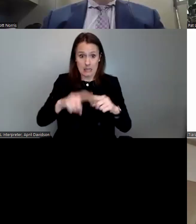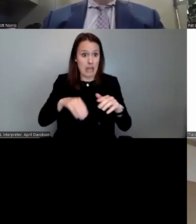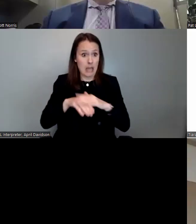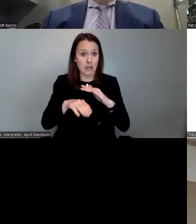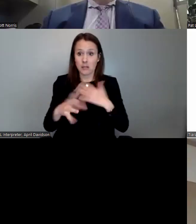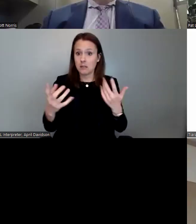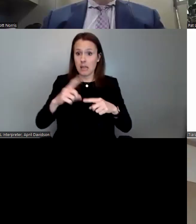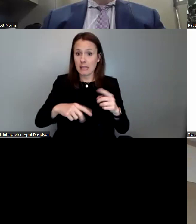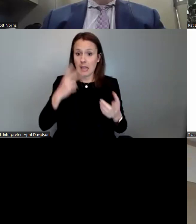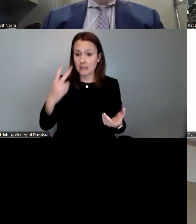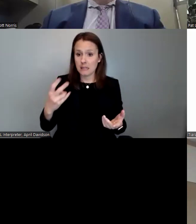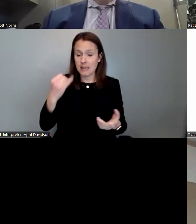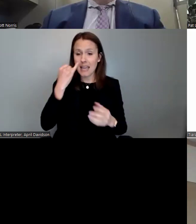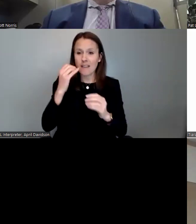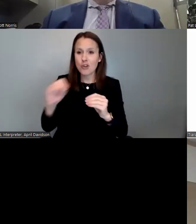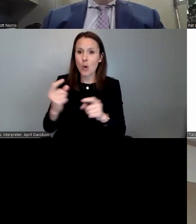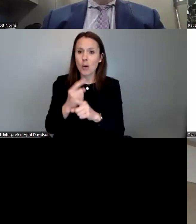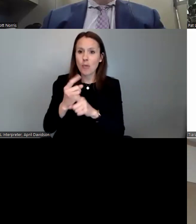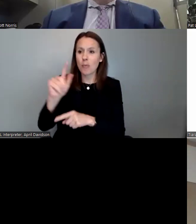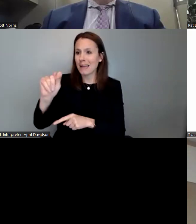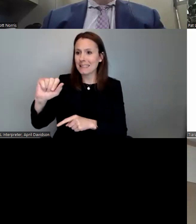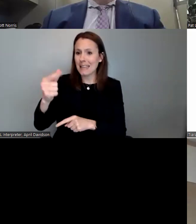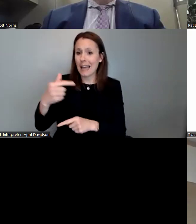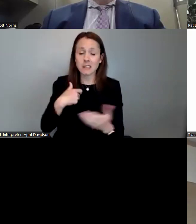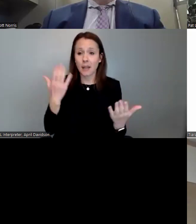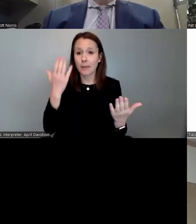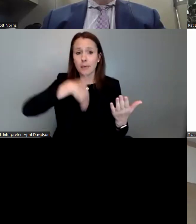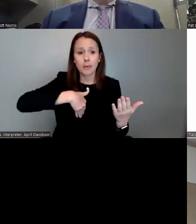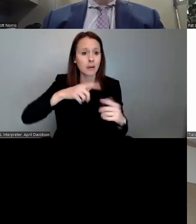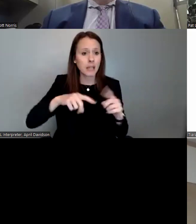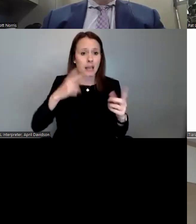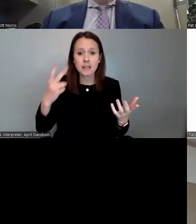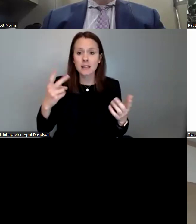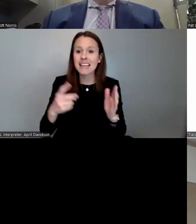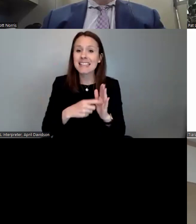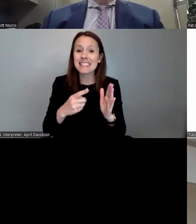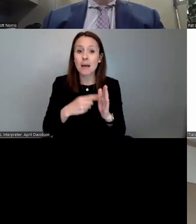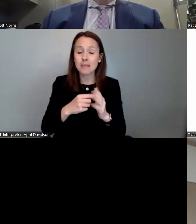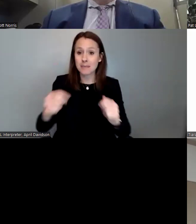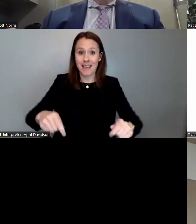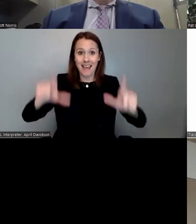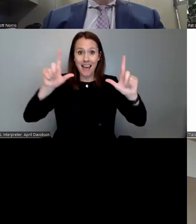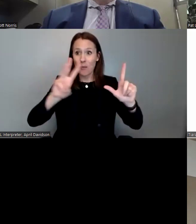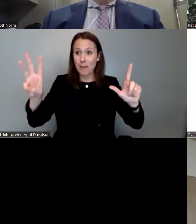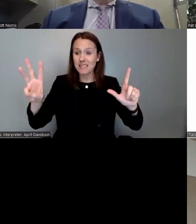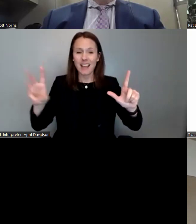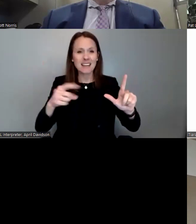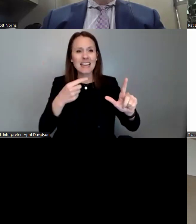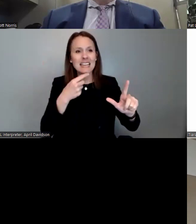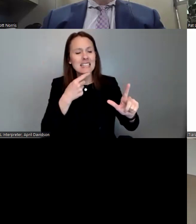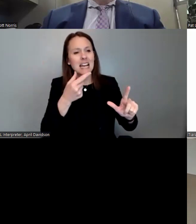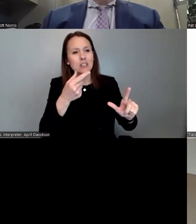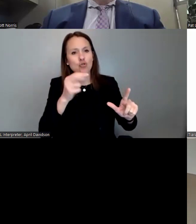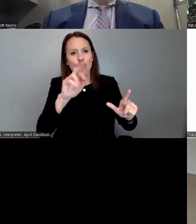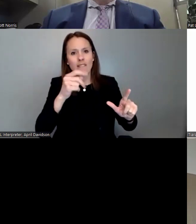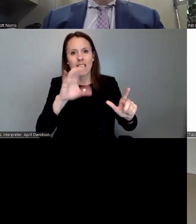tagged properly. There's been times where I've gone to websites and it may say graphic. Well, you know,